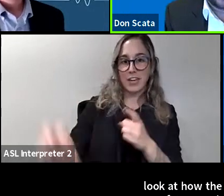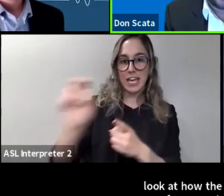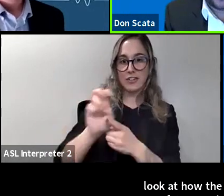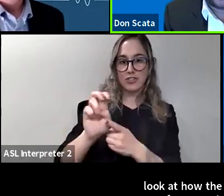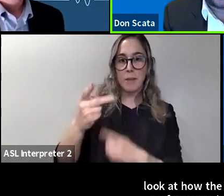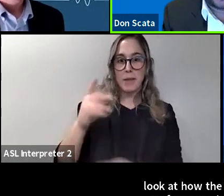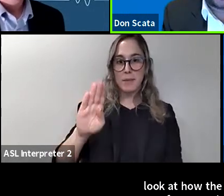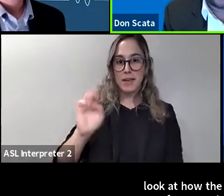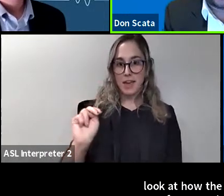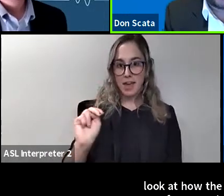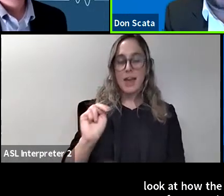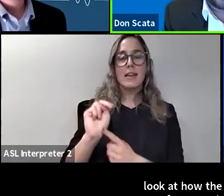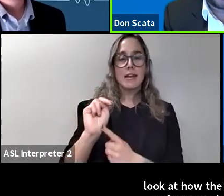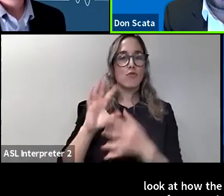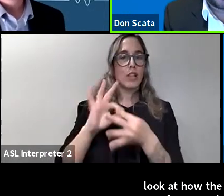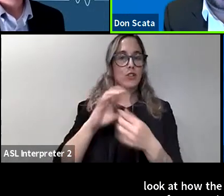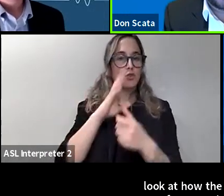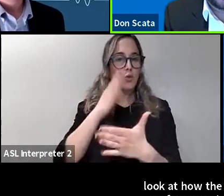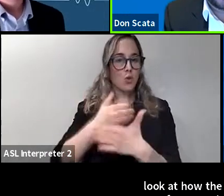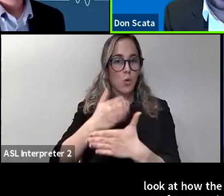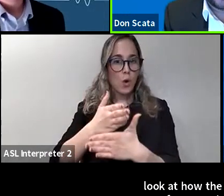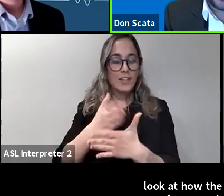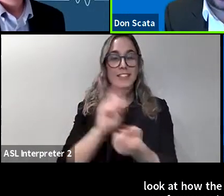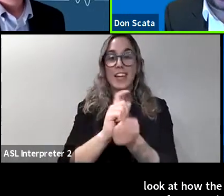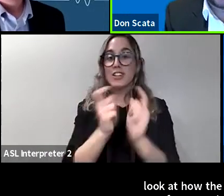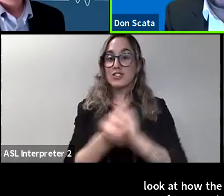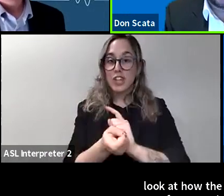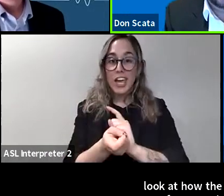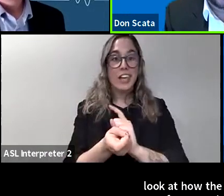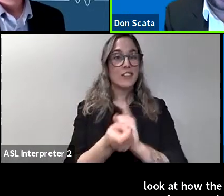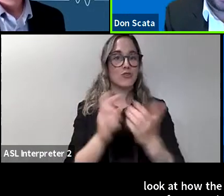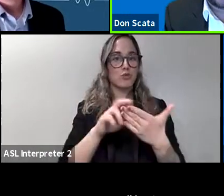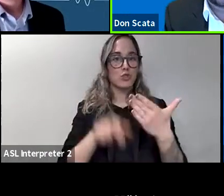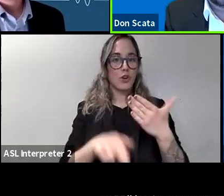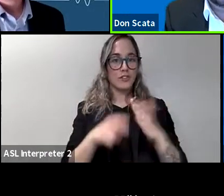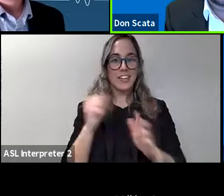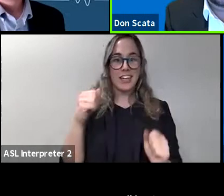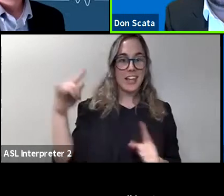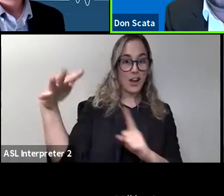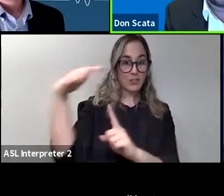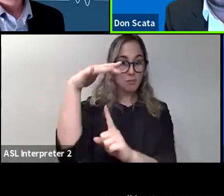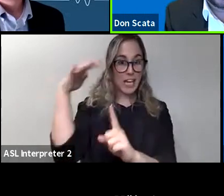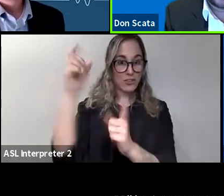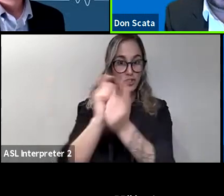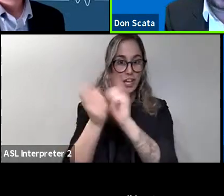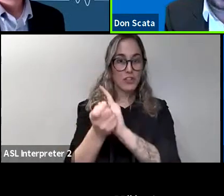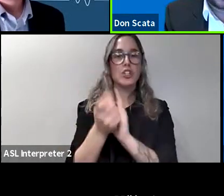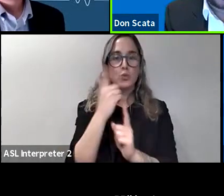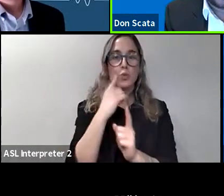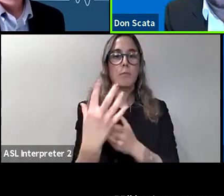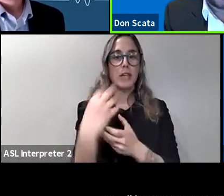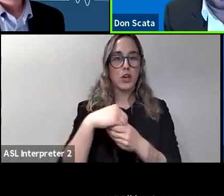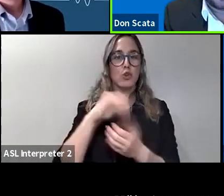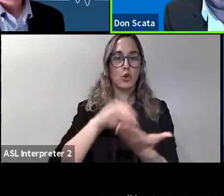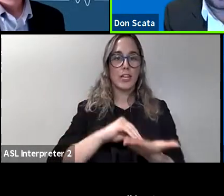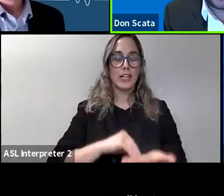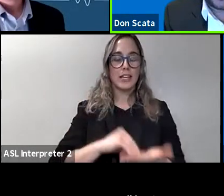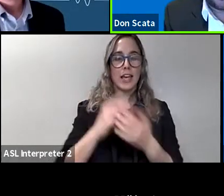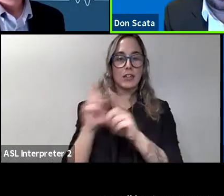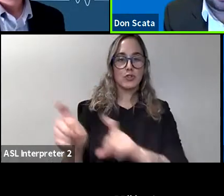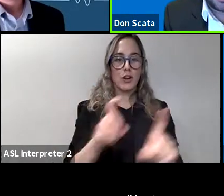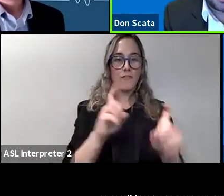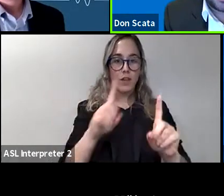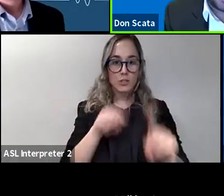annoyance, any changes in noise resulting from airspace changes would be captured through the survey responses. We're